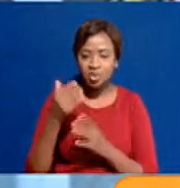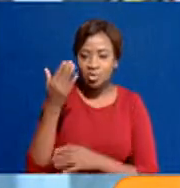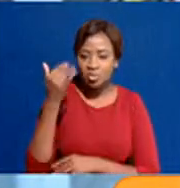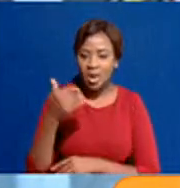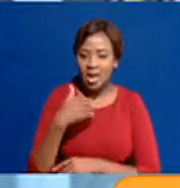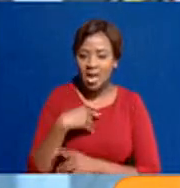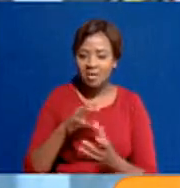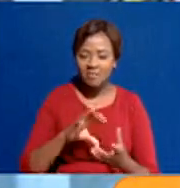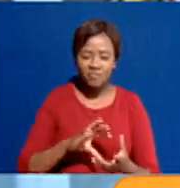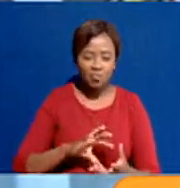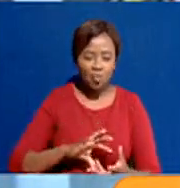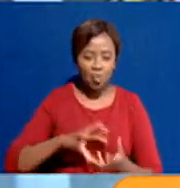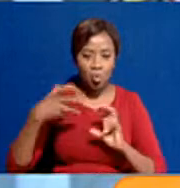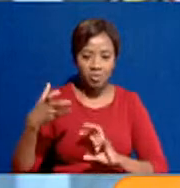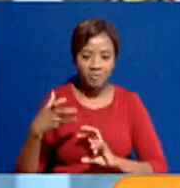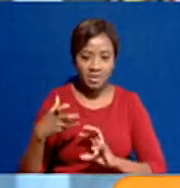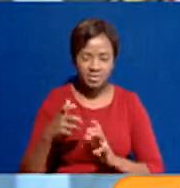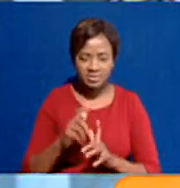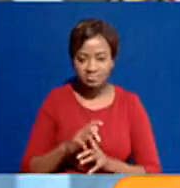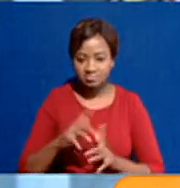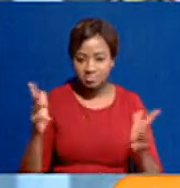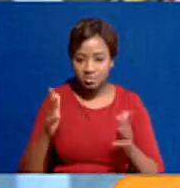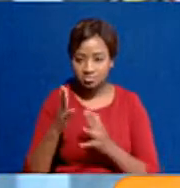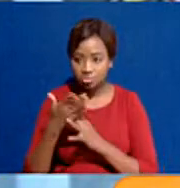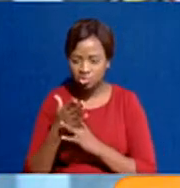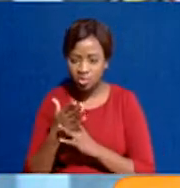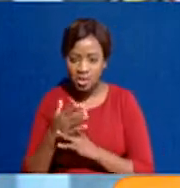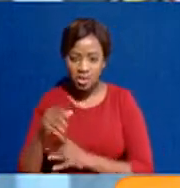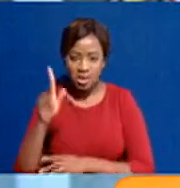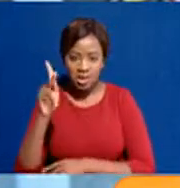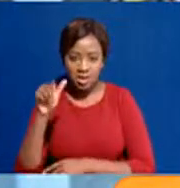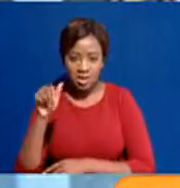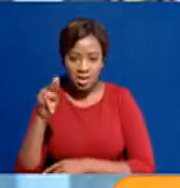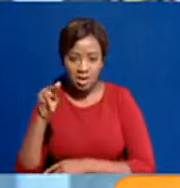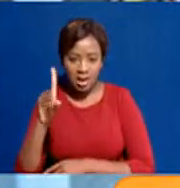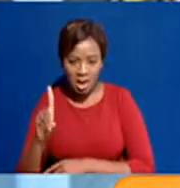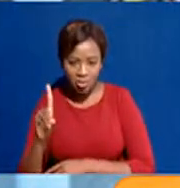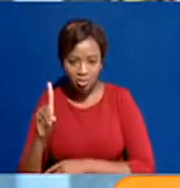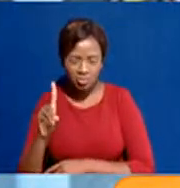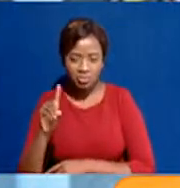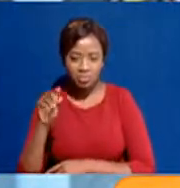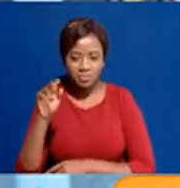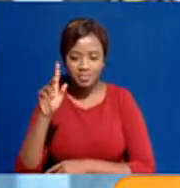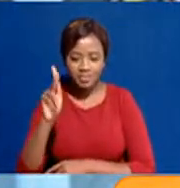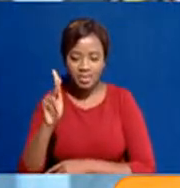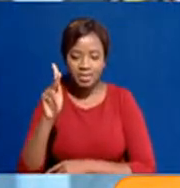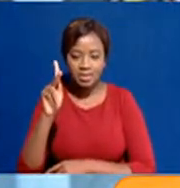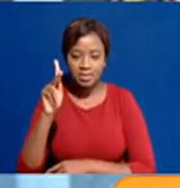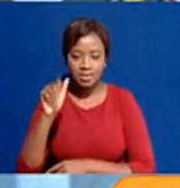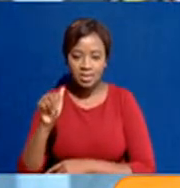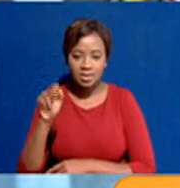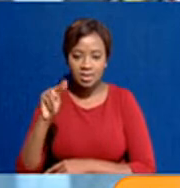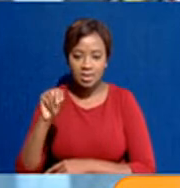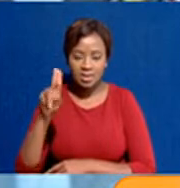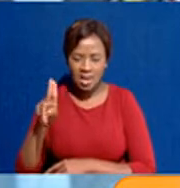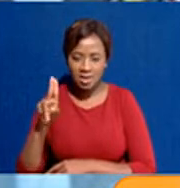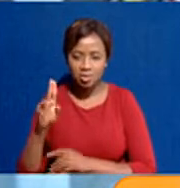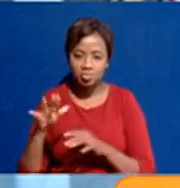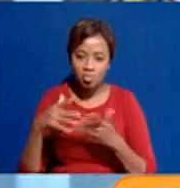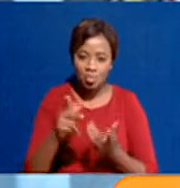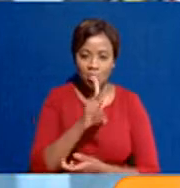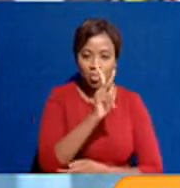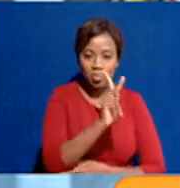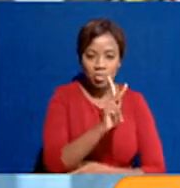deep conflict between KANU and KADU on whether we should have the regional prime